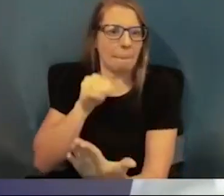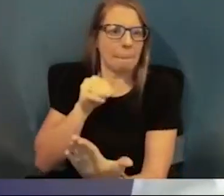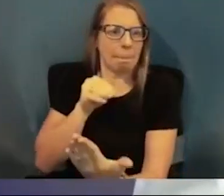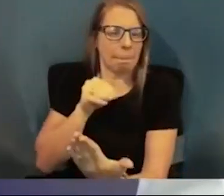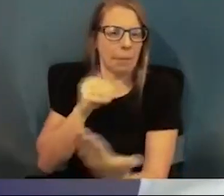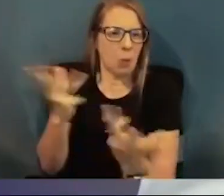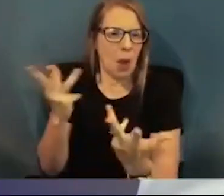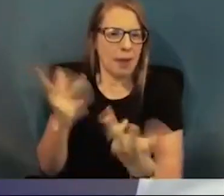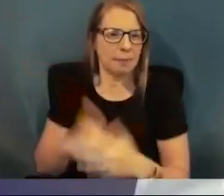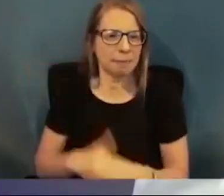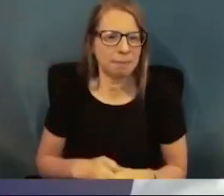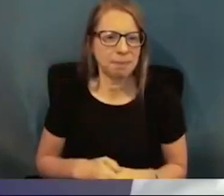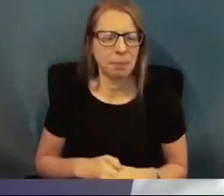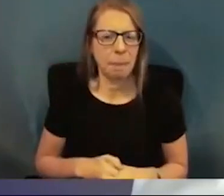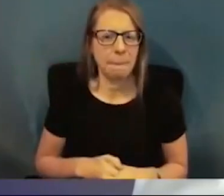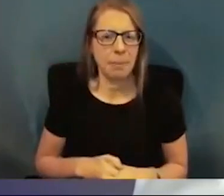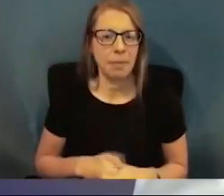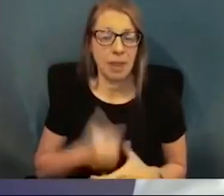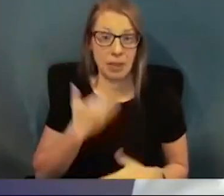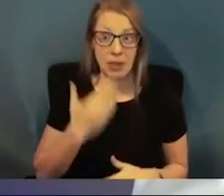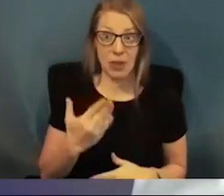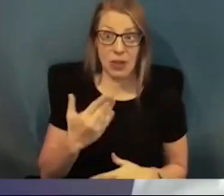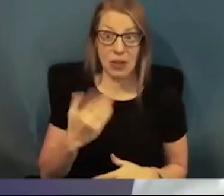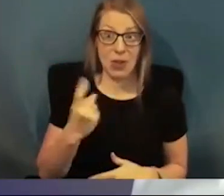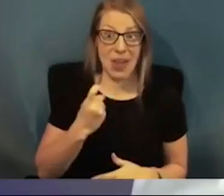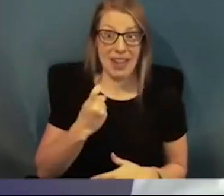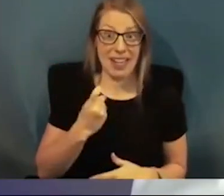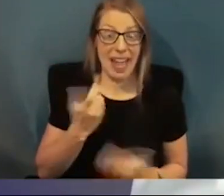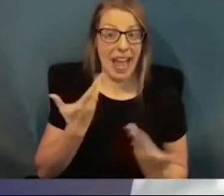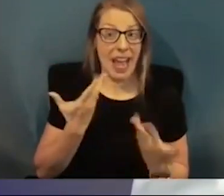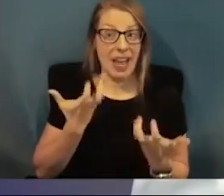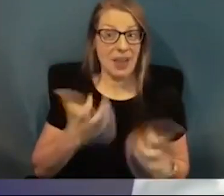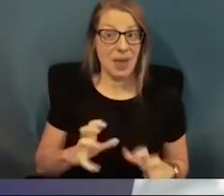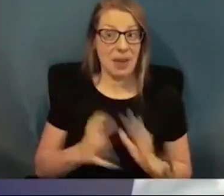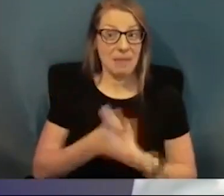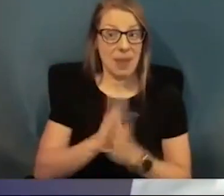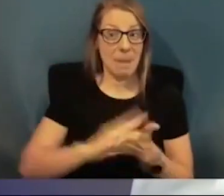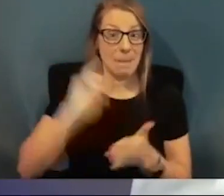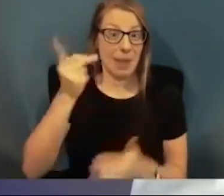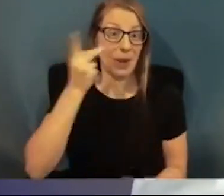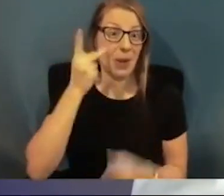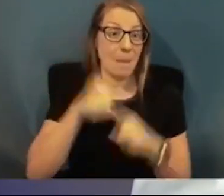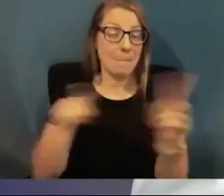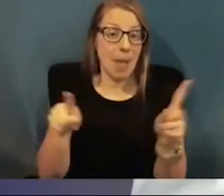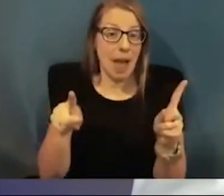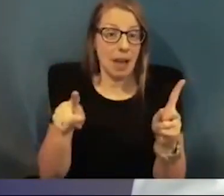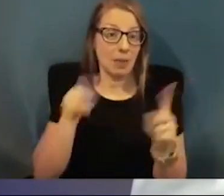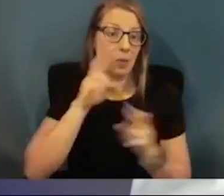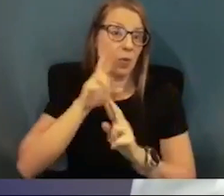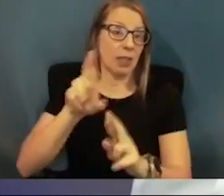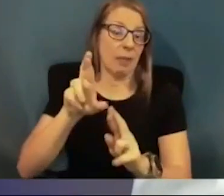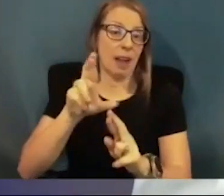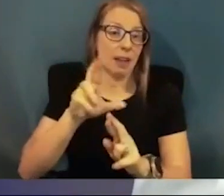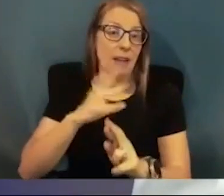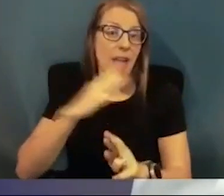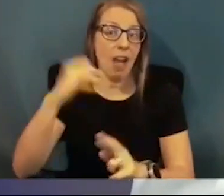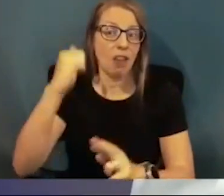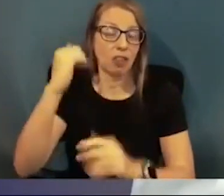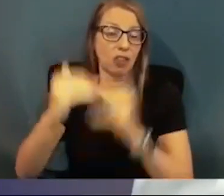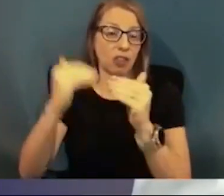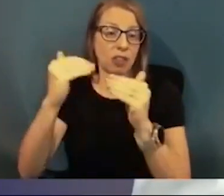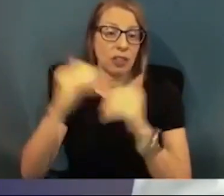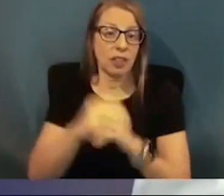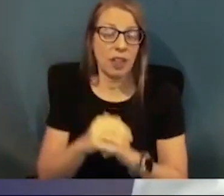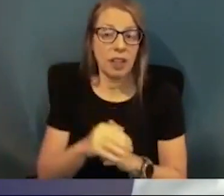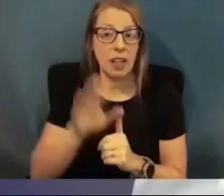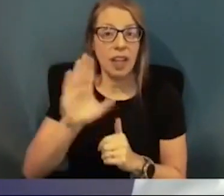That's a good question, and I don't want to be political, but it's a sense of respect of elders, respect of their tribal